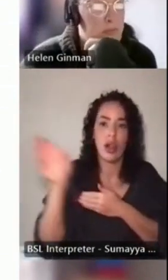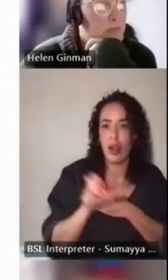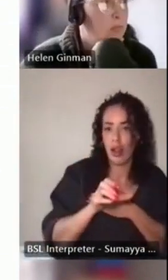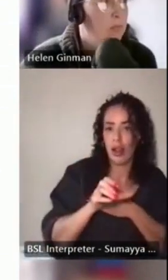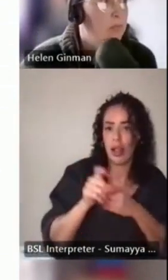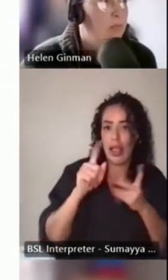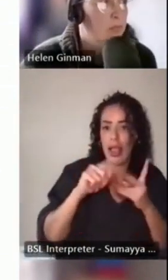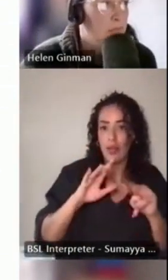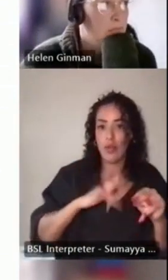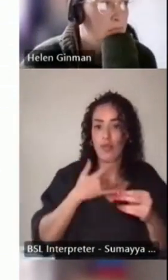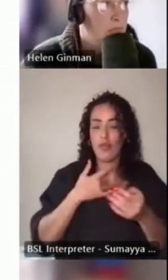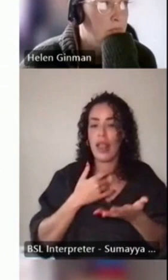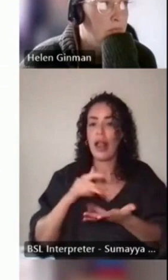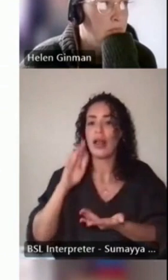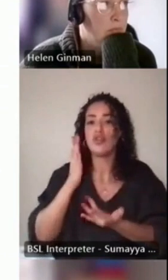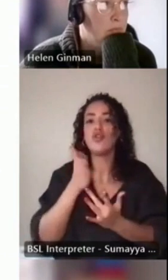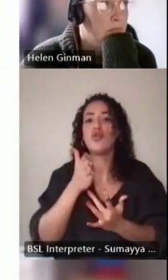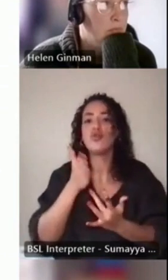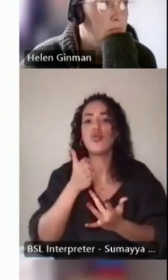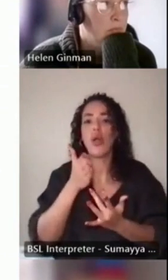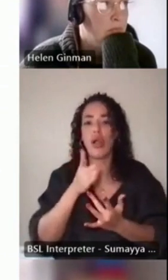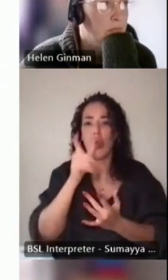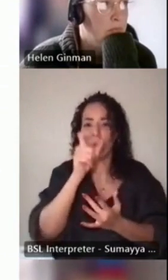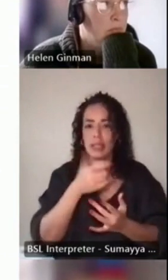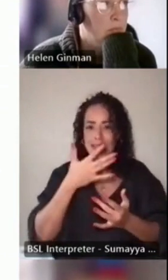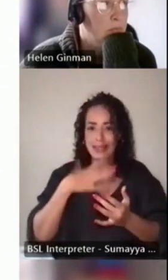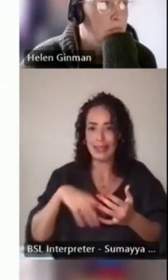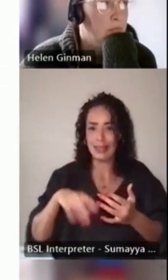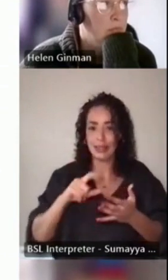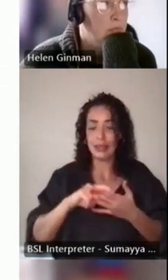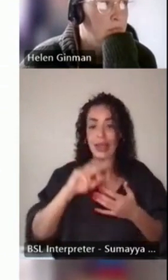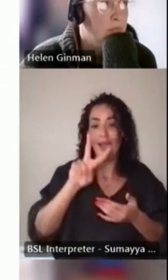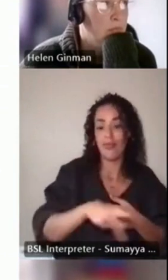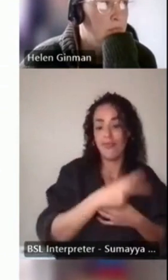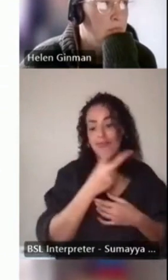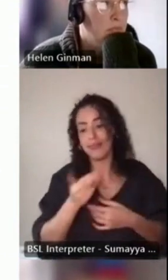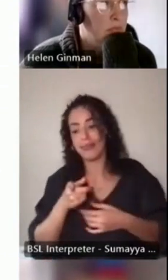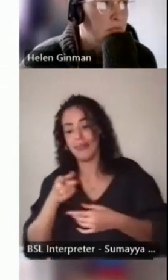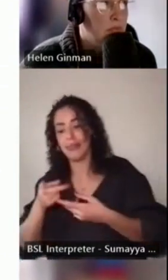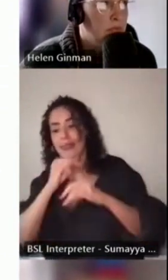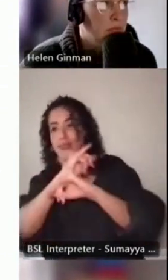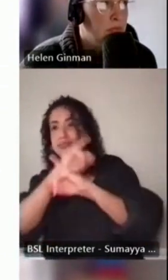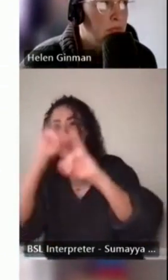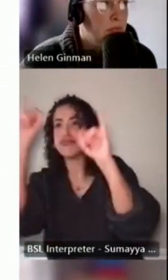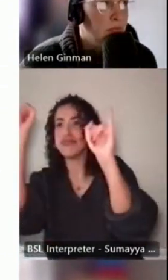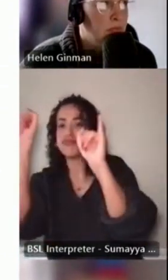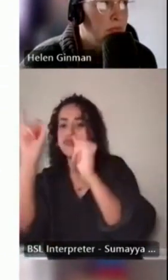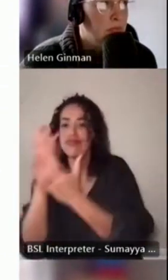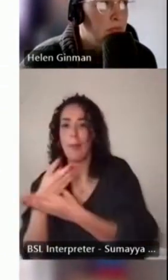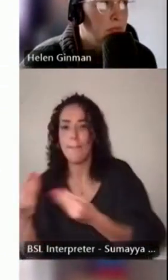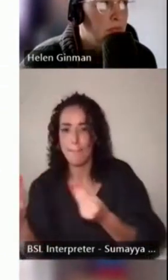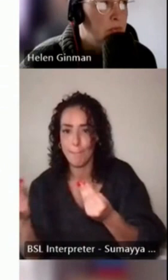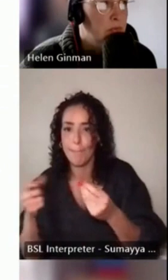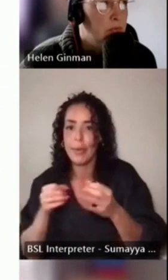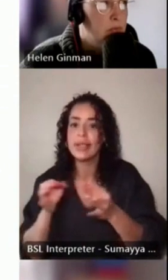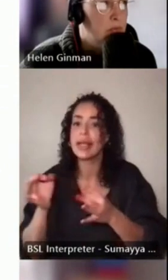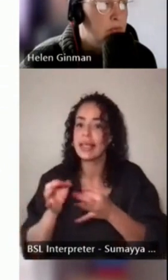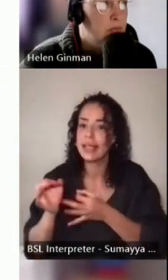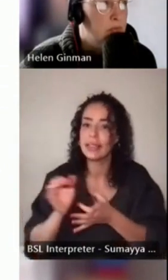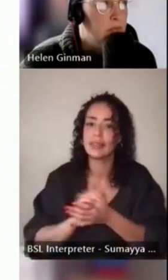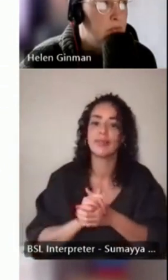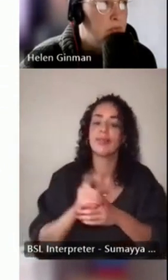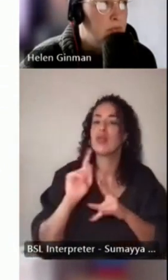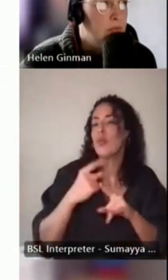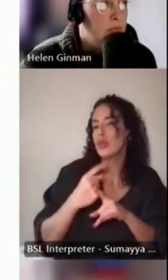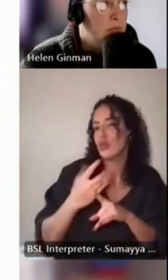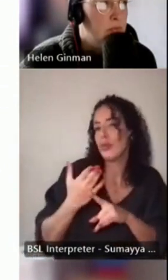neutral person is needed. And then on the flip side, we've got de-escalation techniques. So like we spoke about